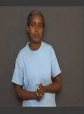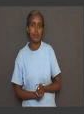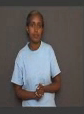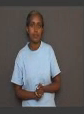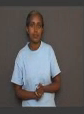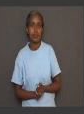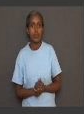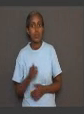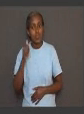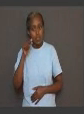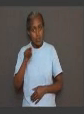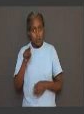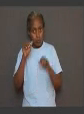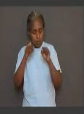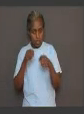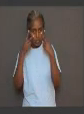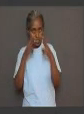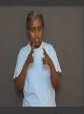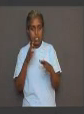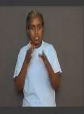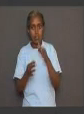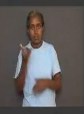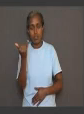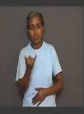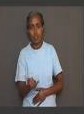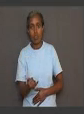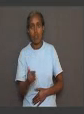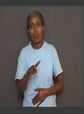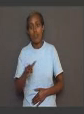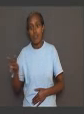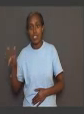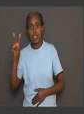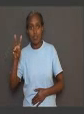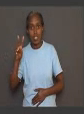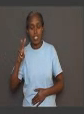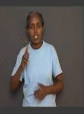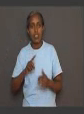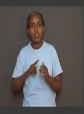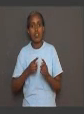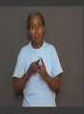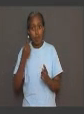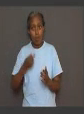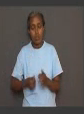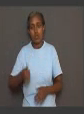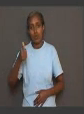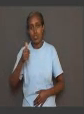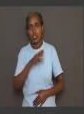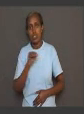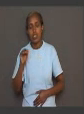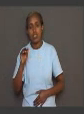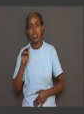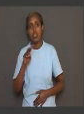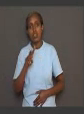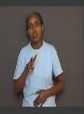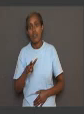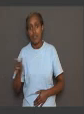You can see that if we draw vector v from the origin, then draw vector